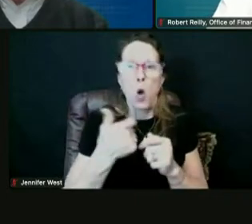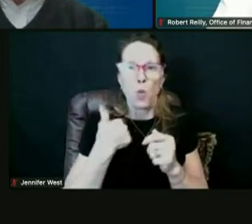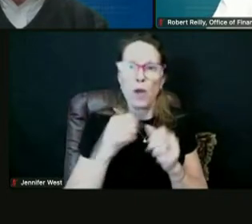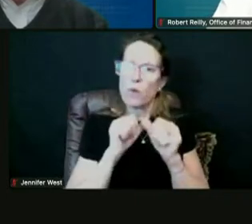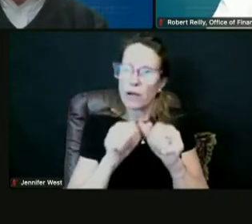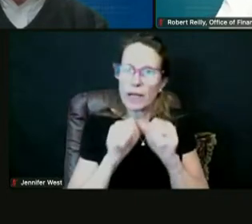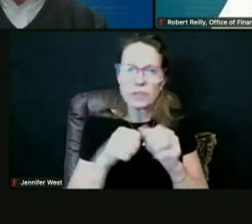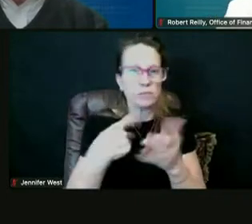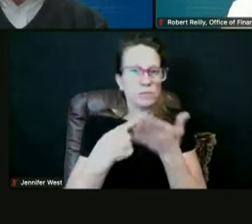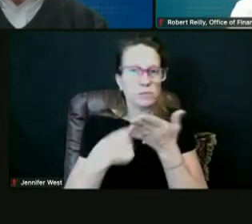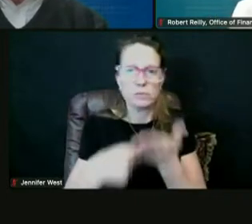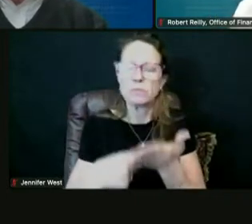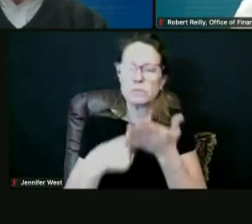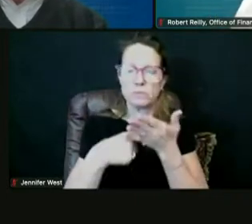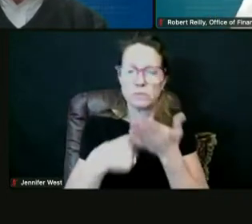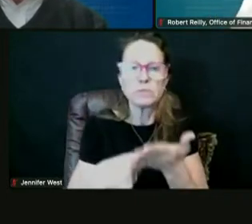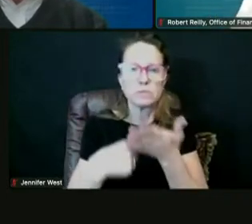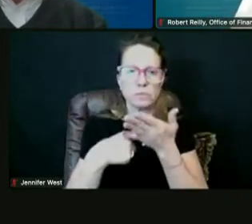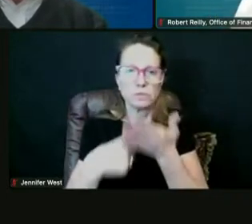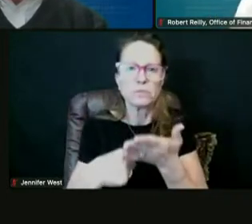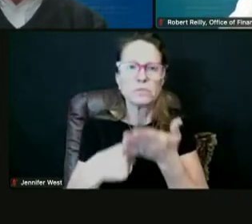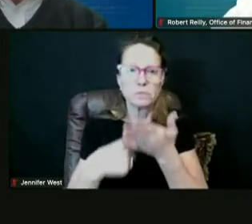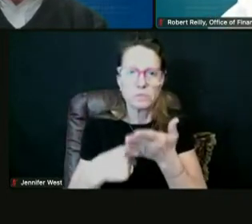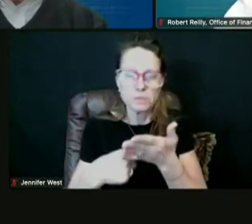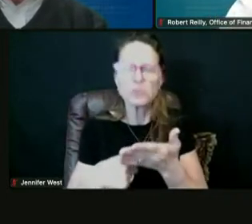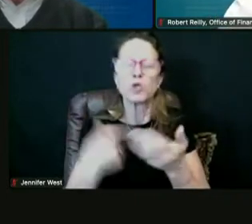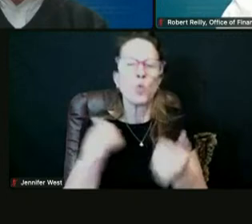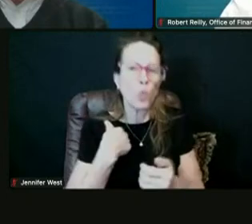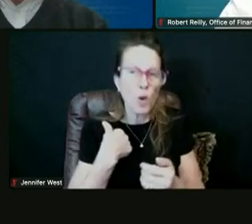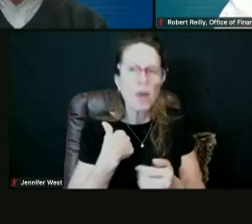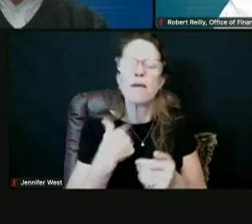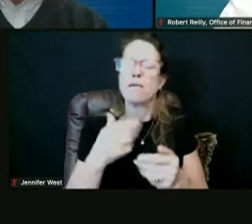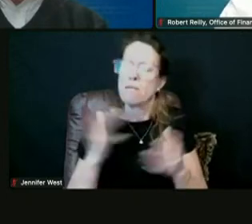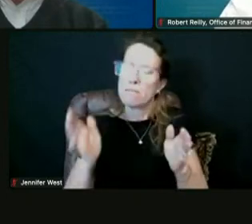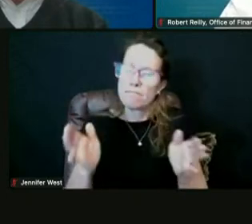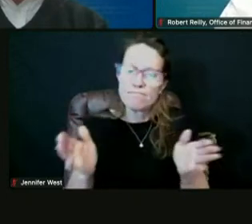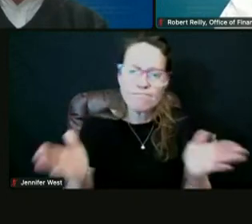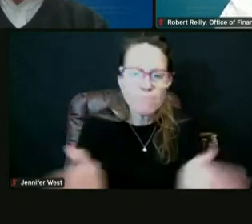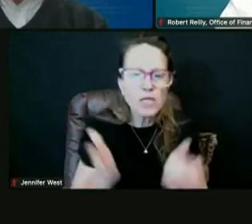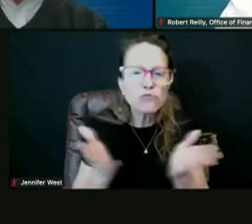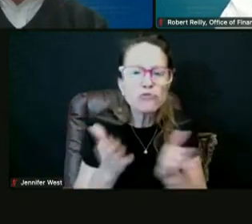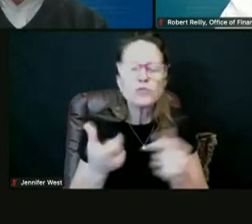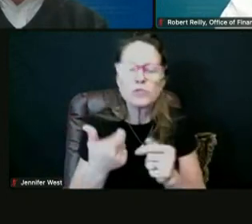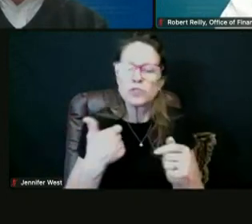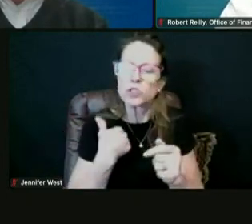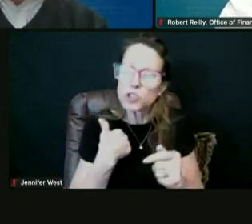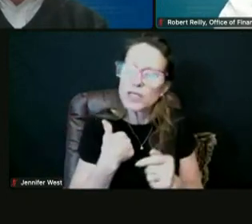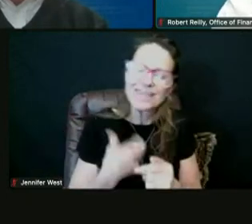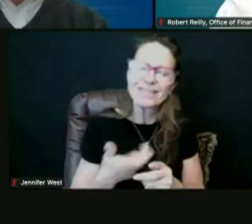of years until we get our students right back and beyond where they were performing before the pandemic.